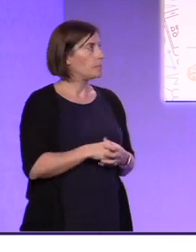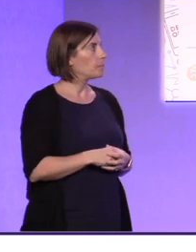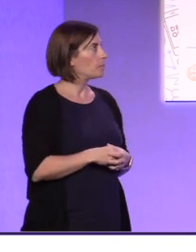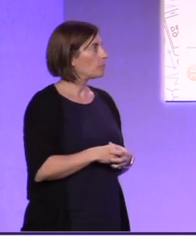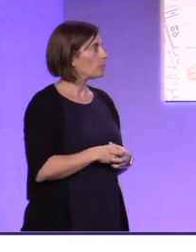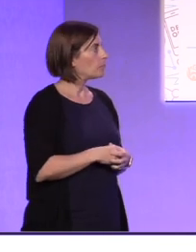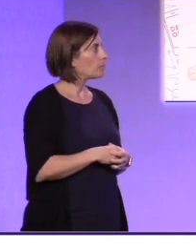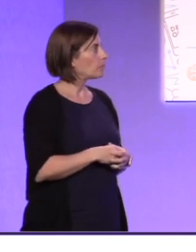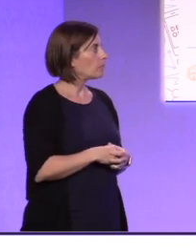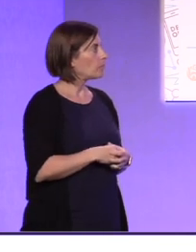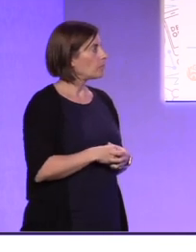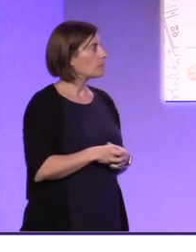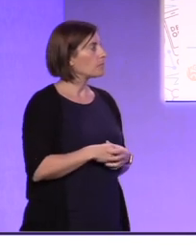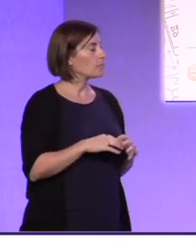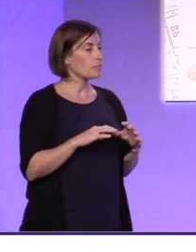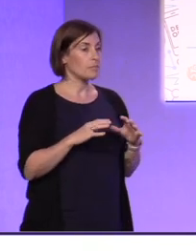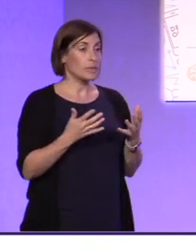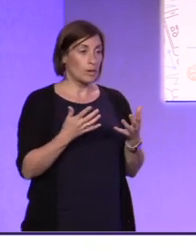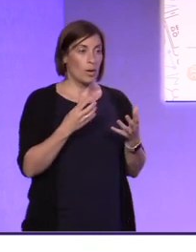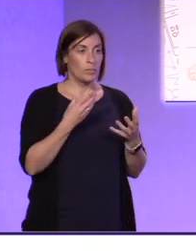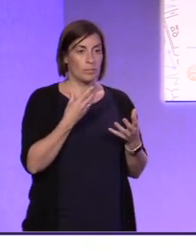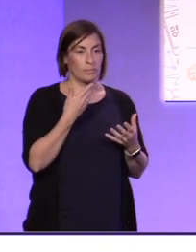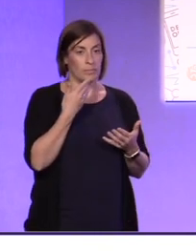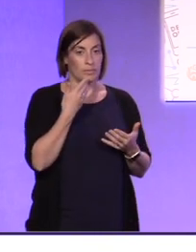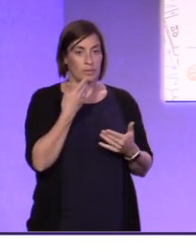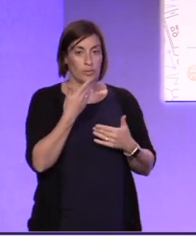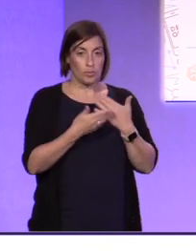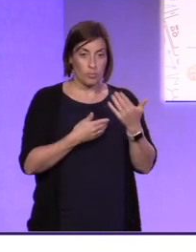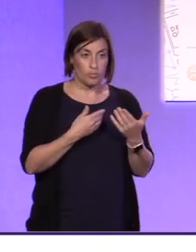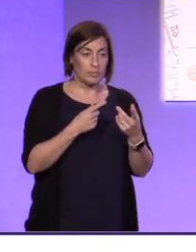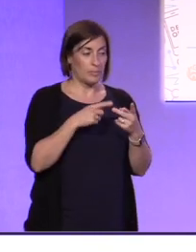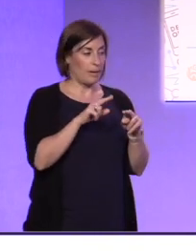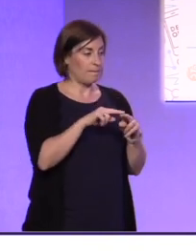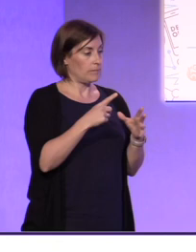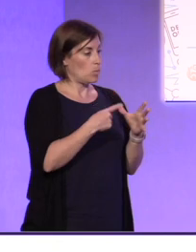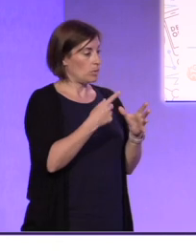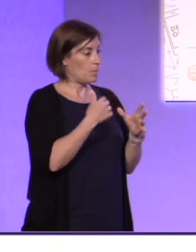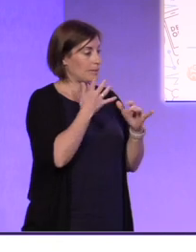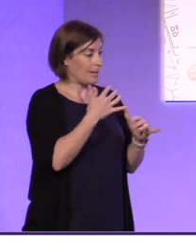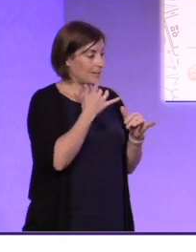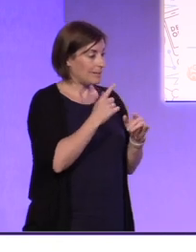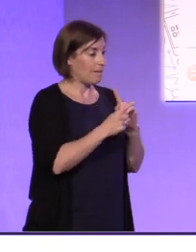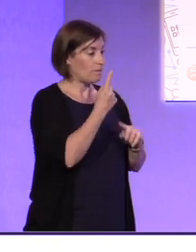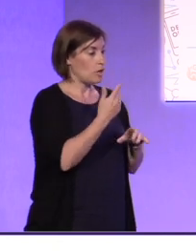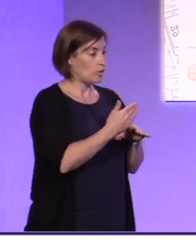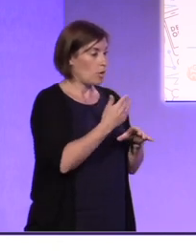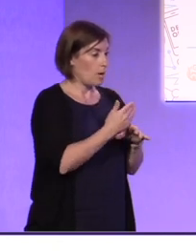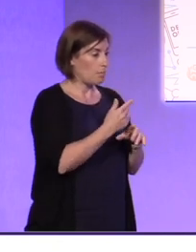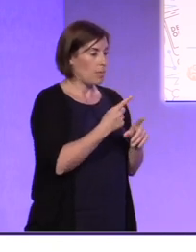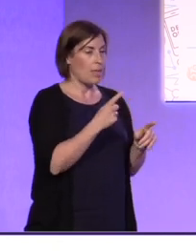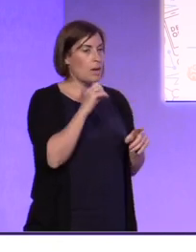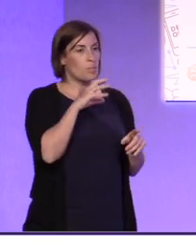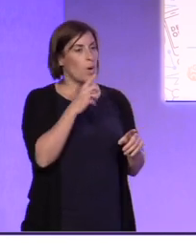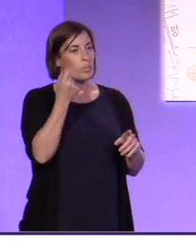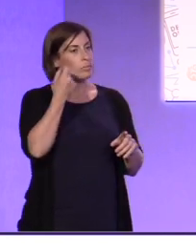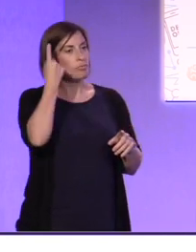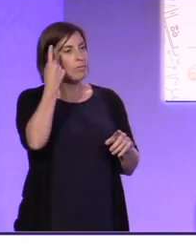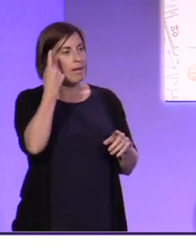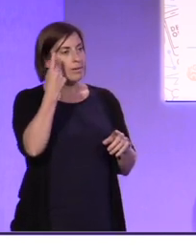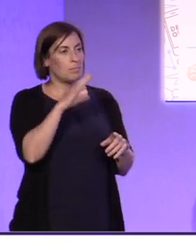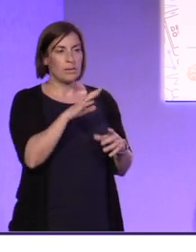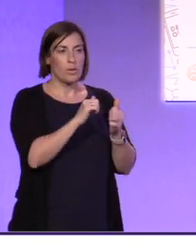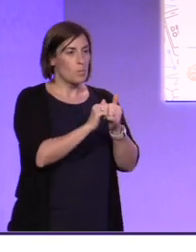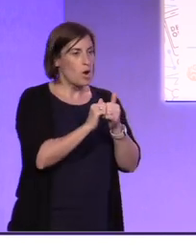I guess the story that I just told you wouldn't have happened if we had automatic testing in place in my first job. But it wasn't worth it.